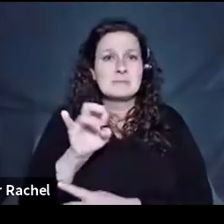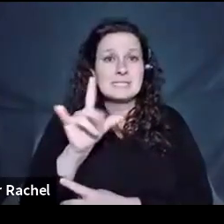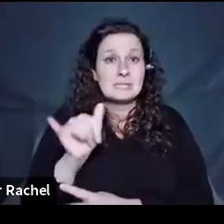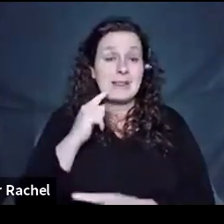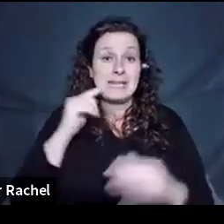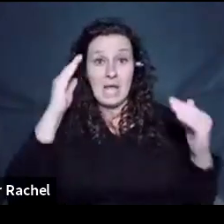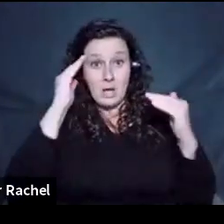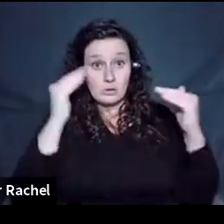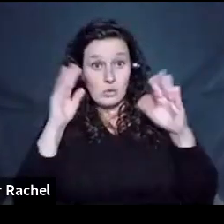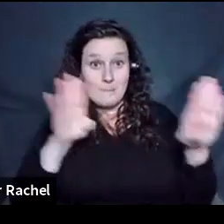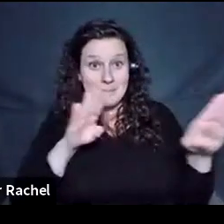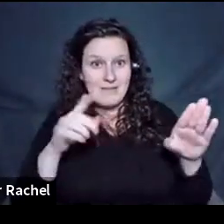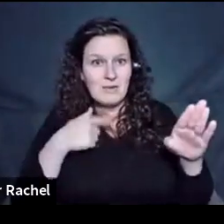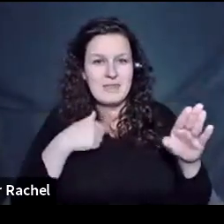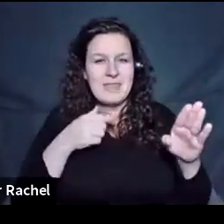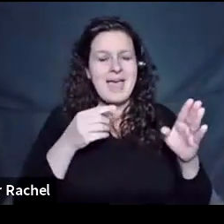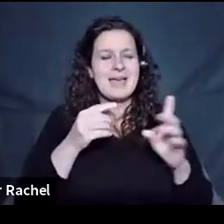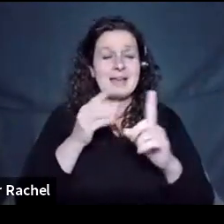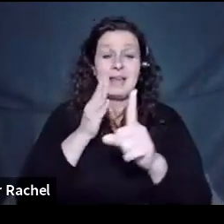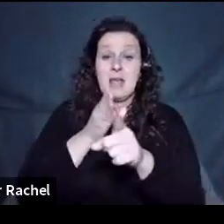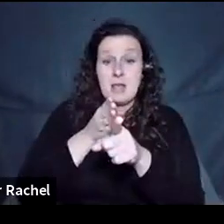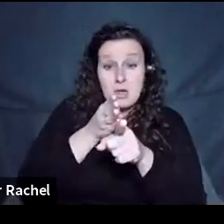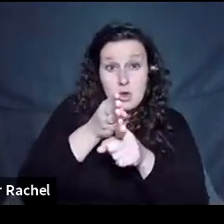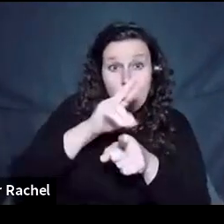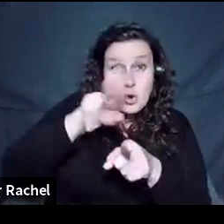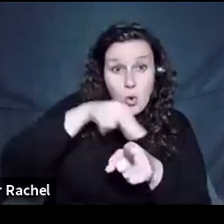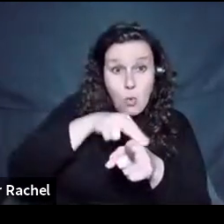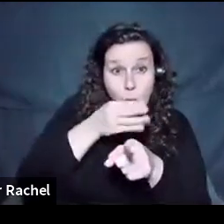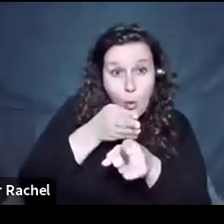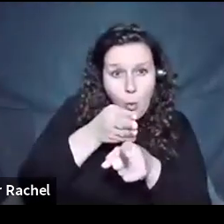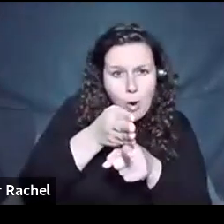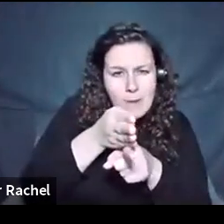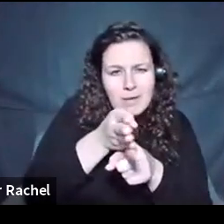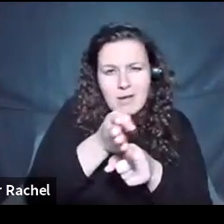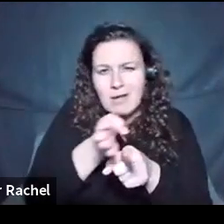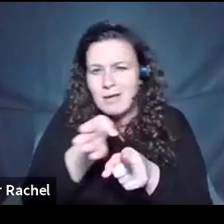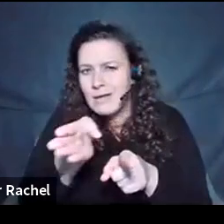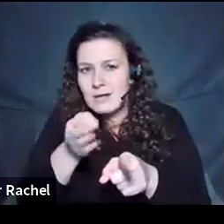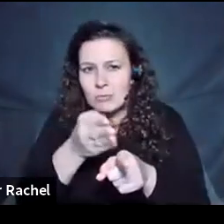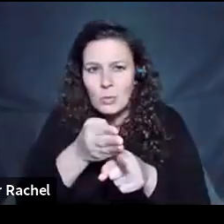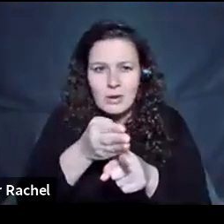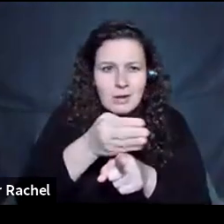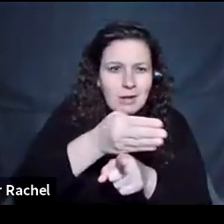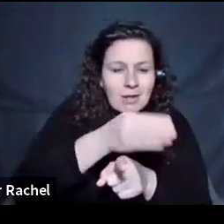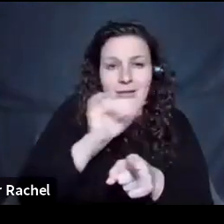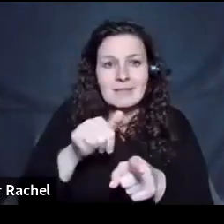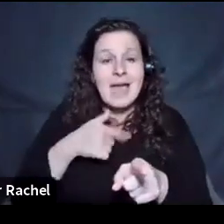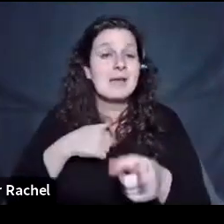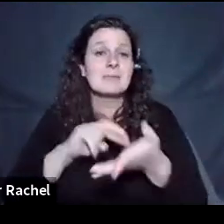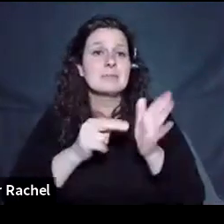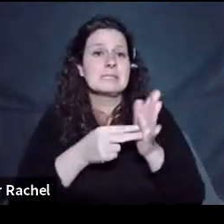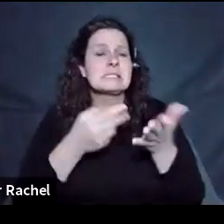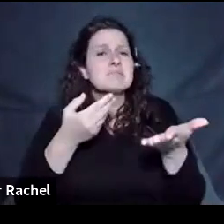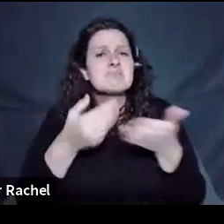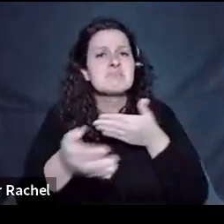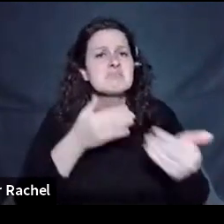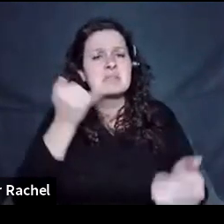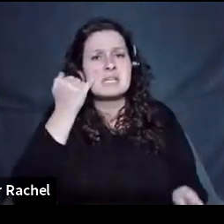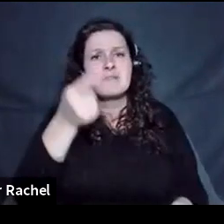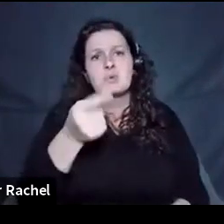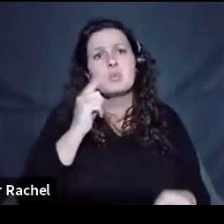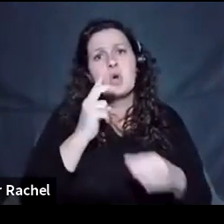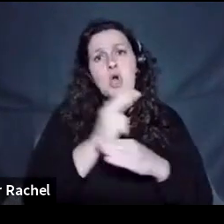behavior that bends a little bit away from the norm. And so to me, what that means is it doesn't matter if you're